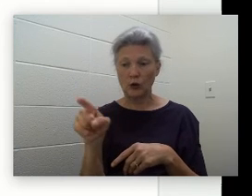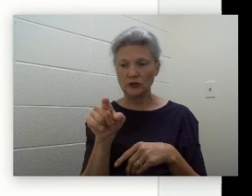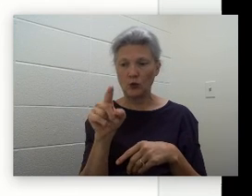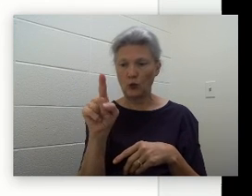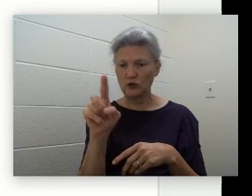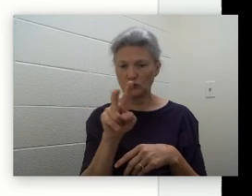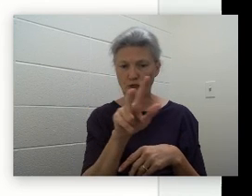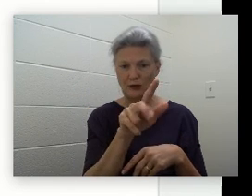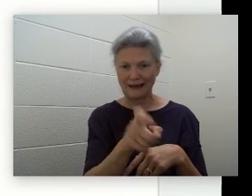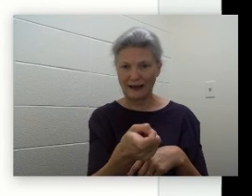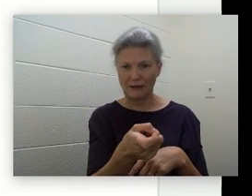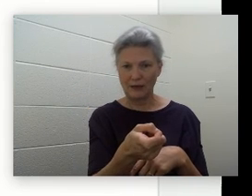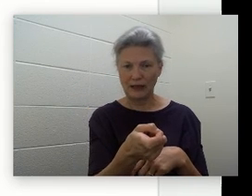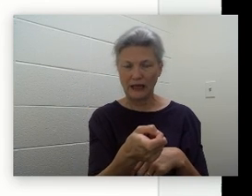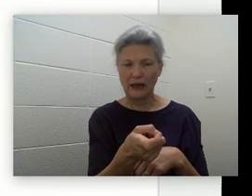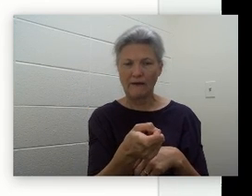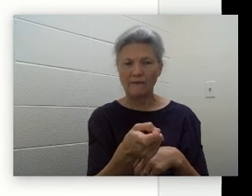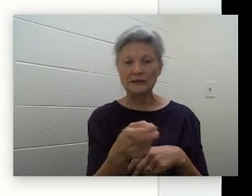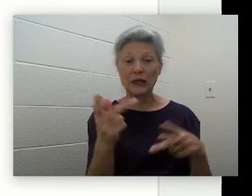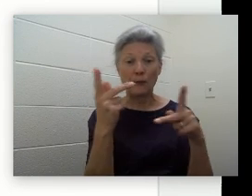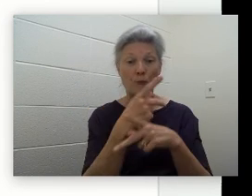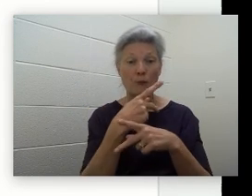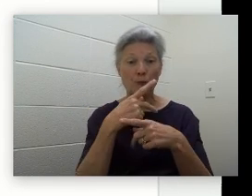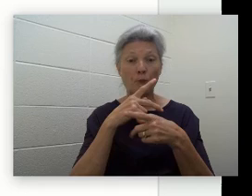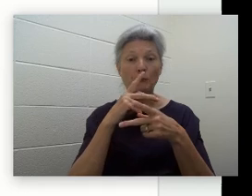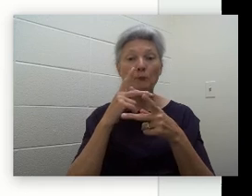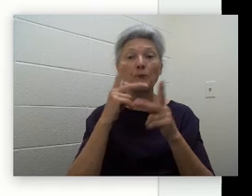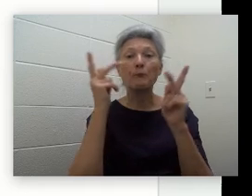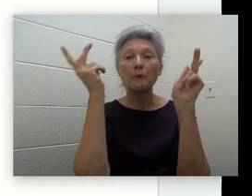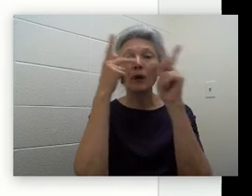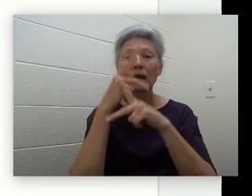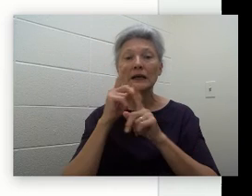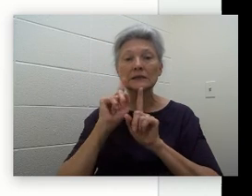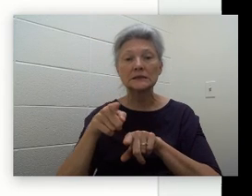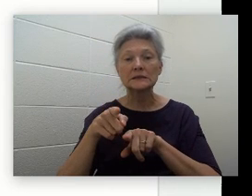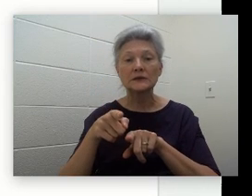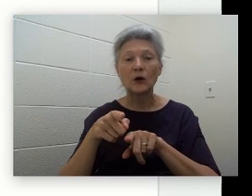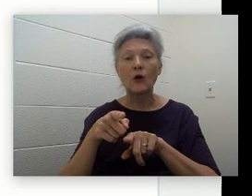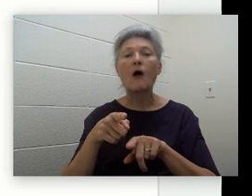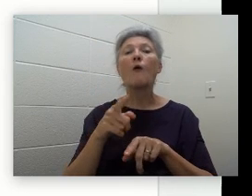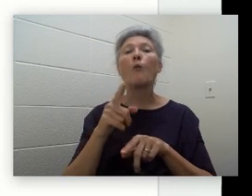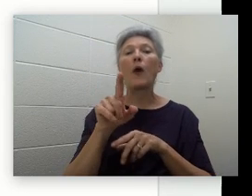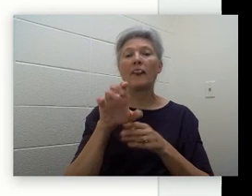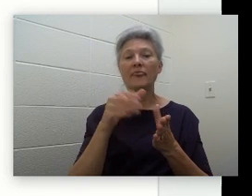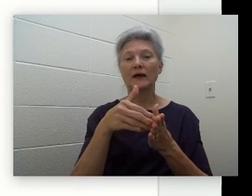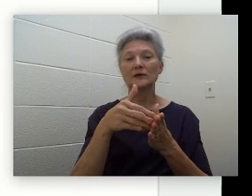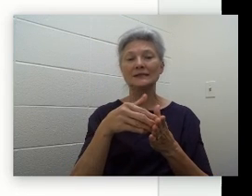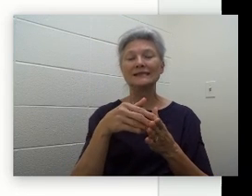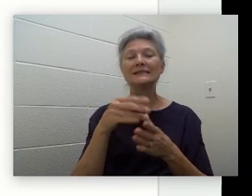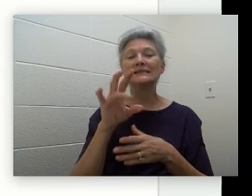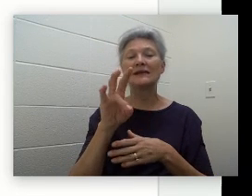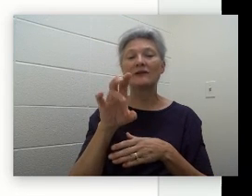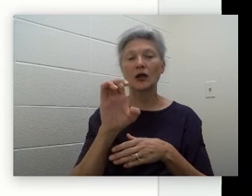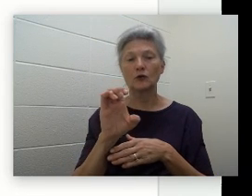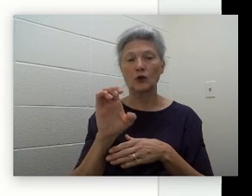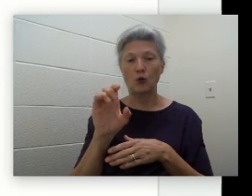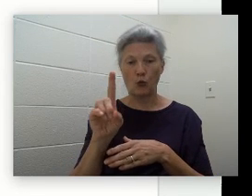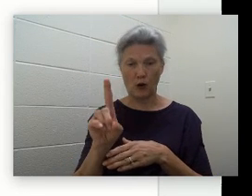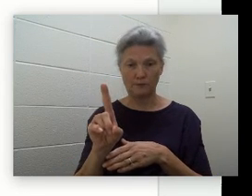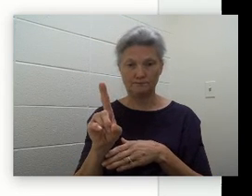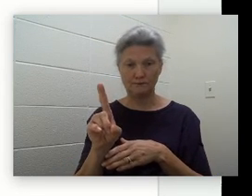and comma gives us our product of 1,701. Now, looking back at our estimate,